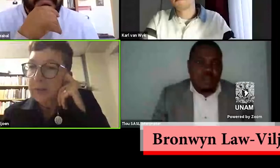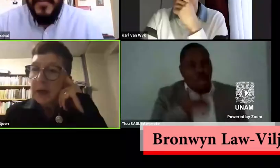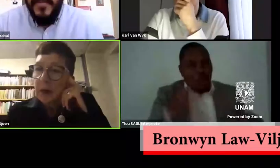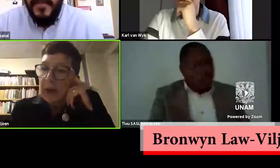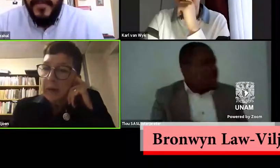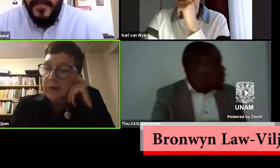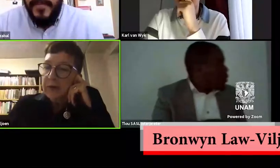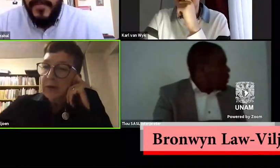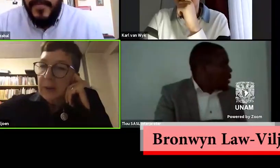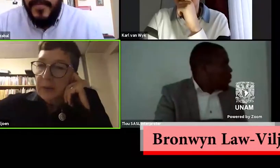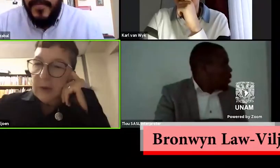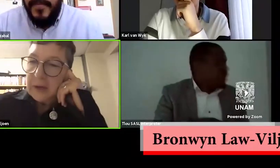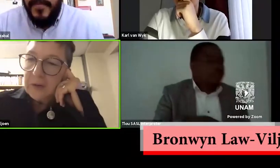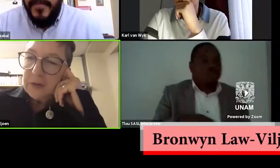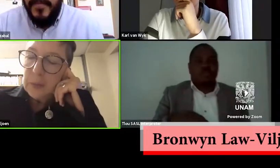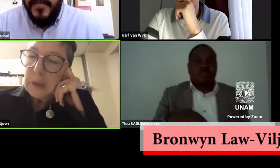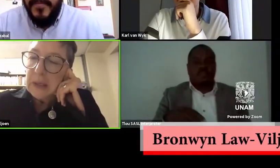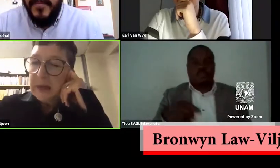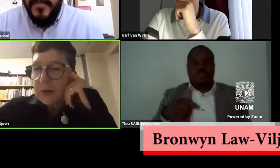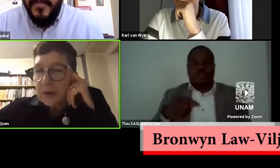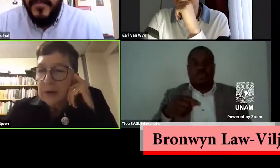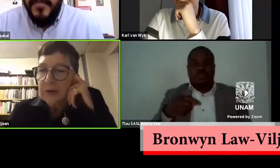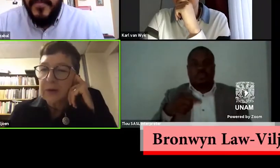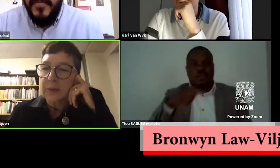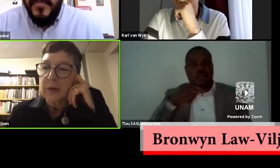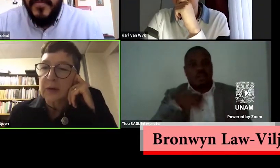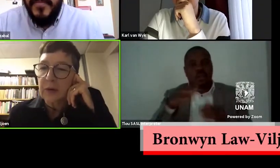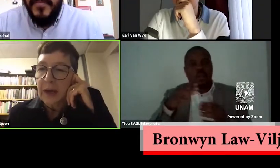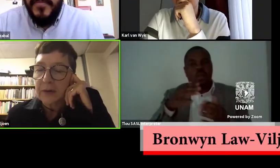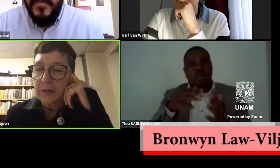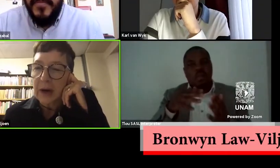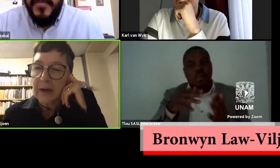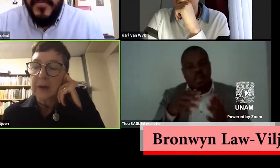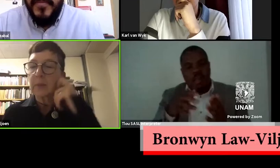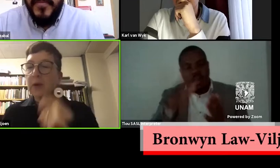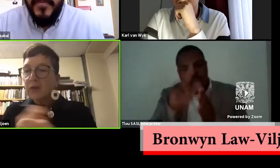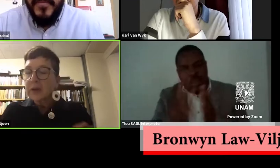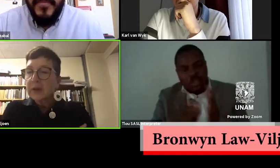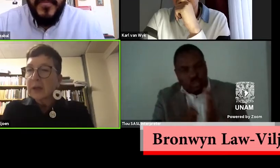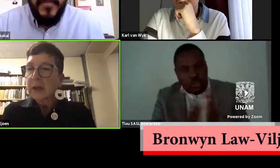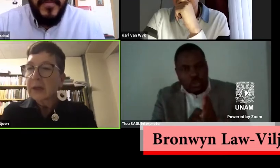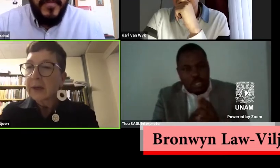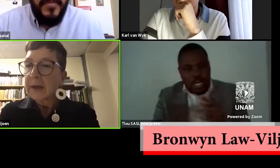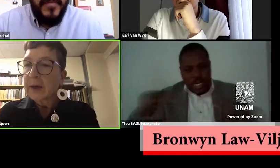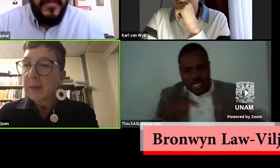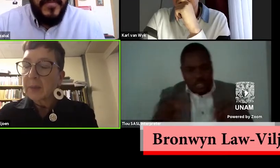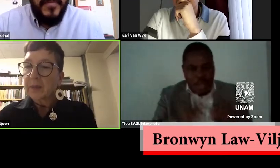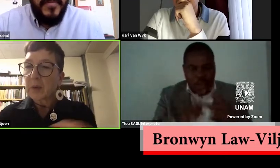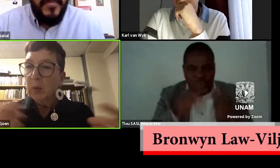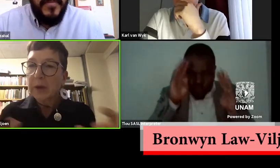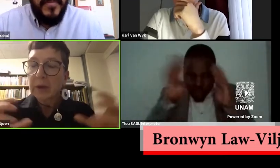how would you describe the relationship between literary criticism and creative writing I'm not sure that um one can